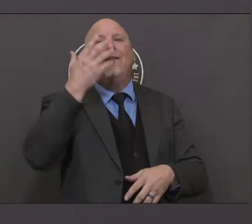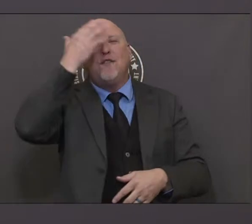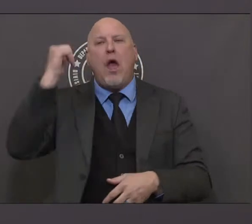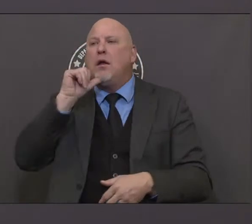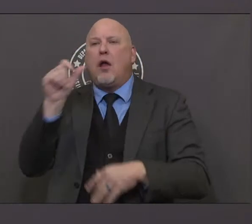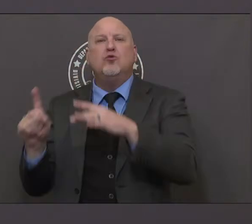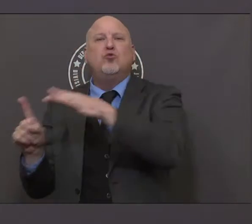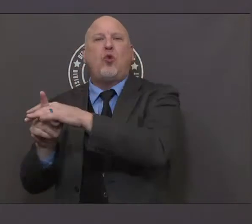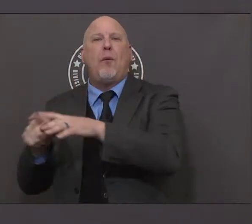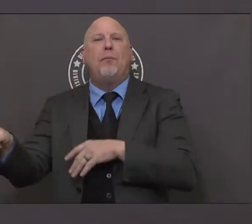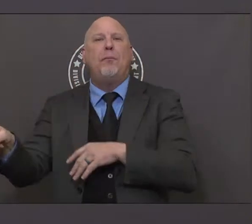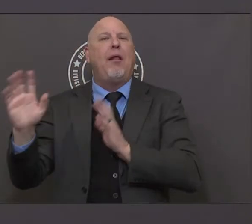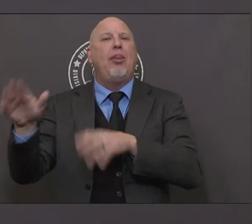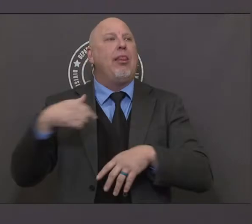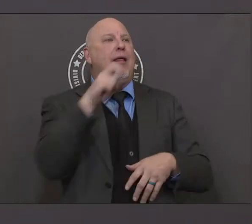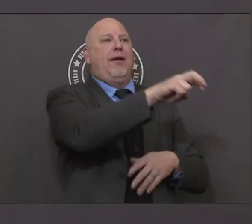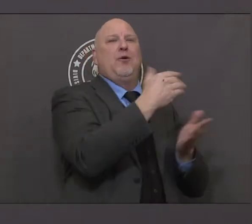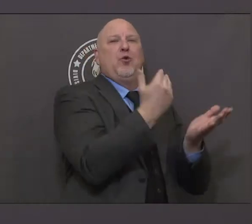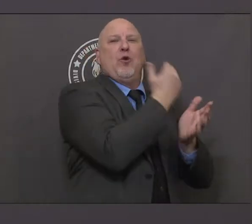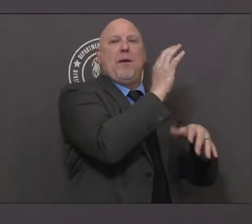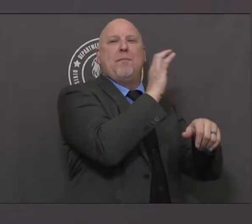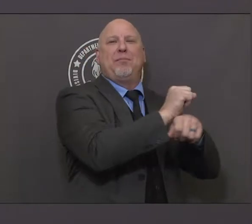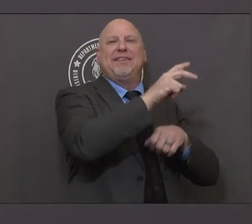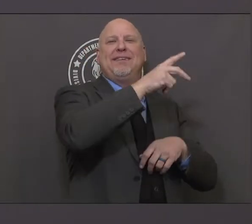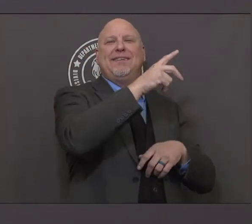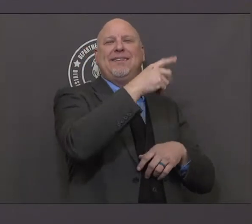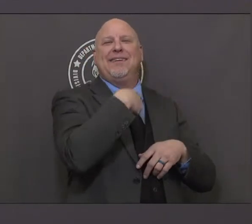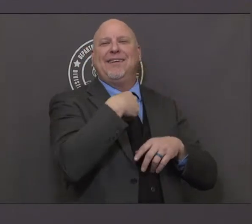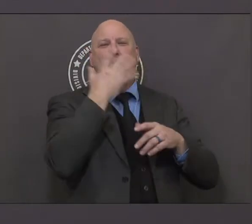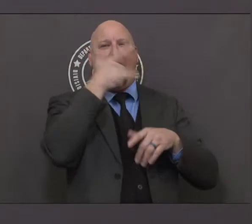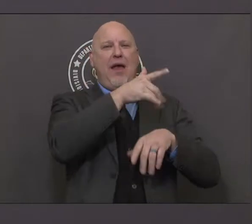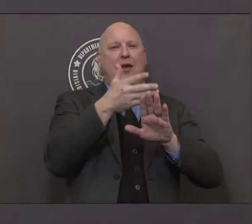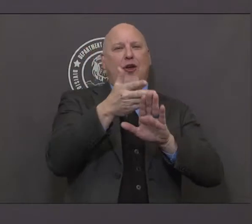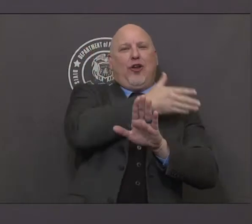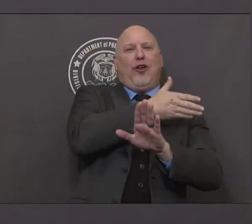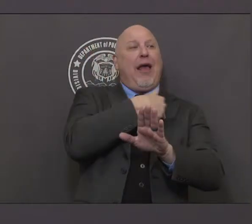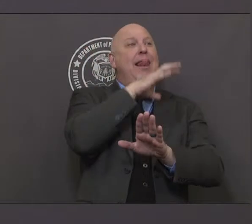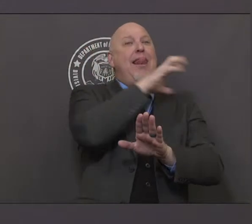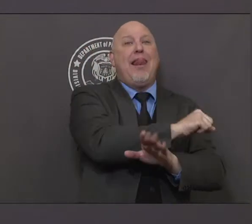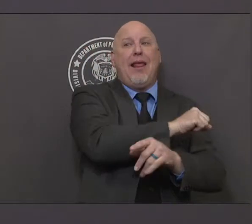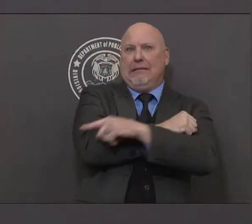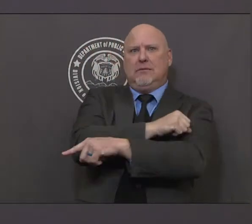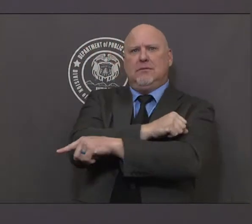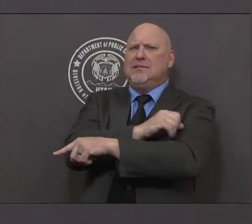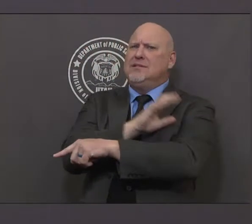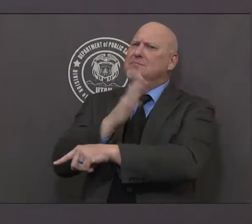their locations. But again, more information is forthcoming on exactly what this is going to look like.